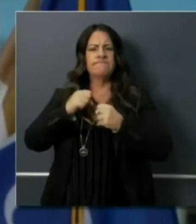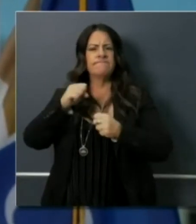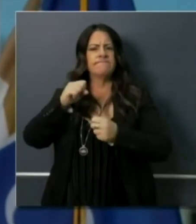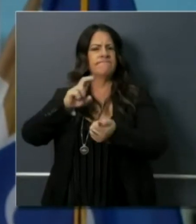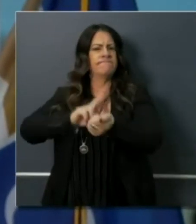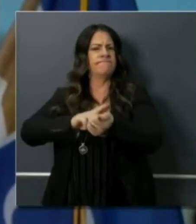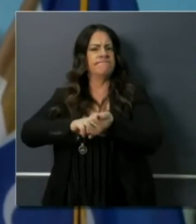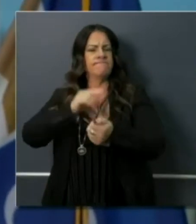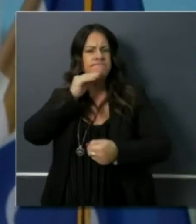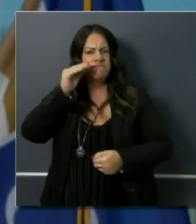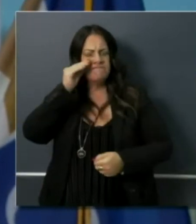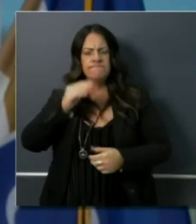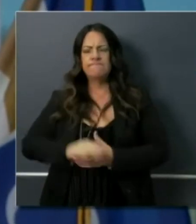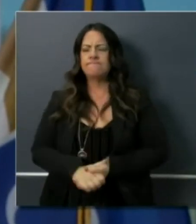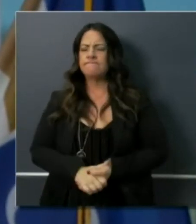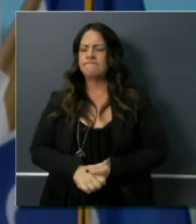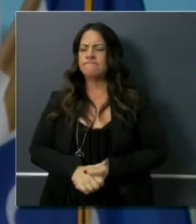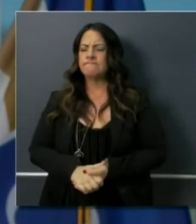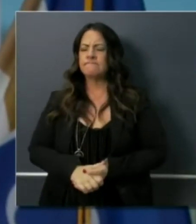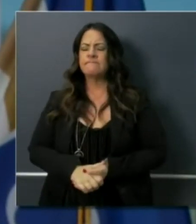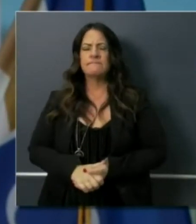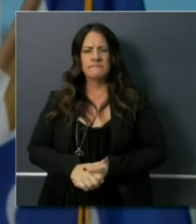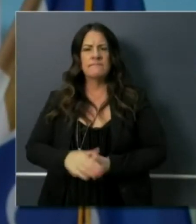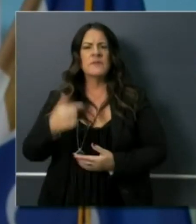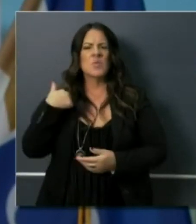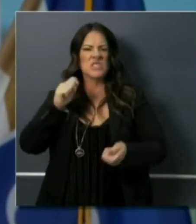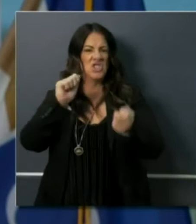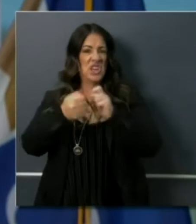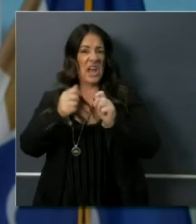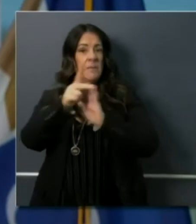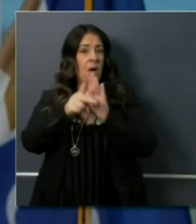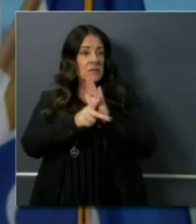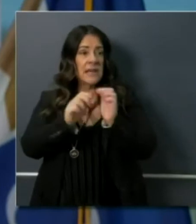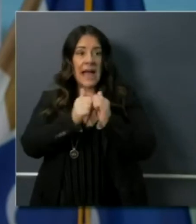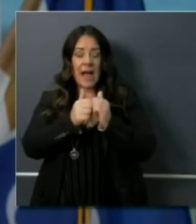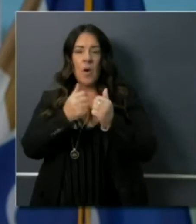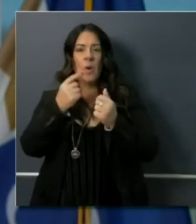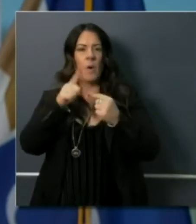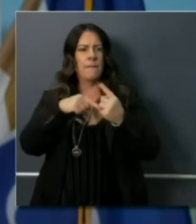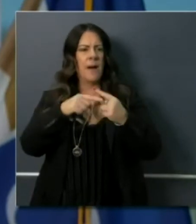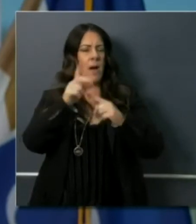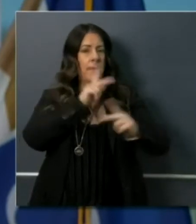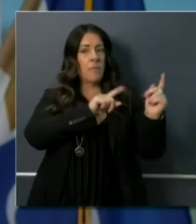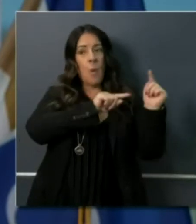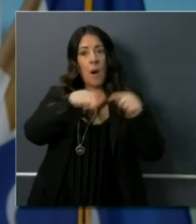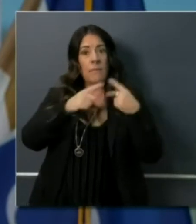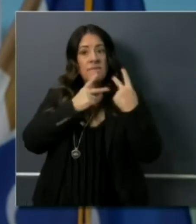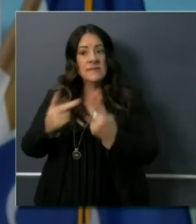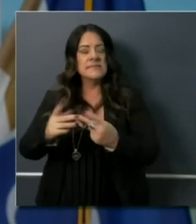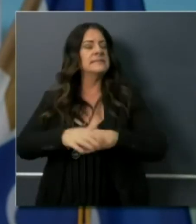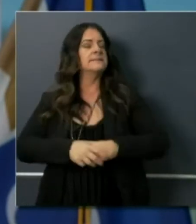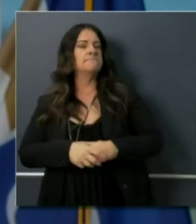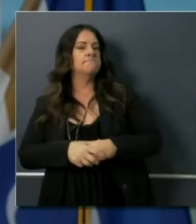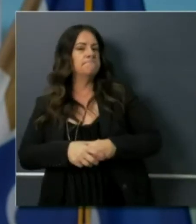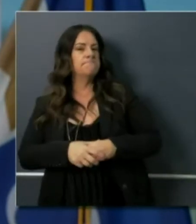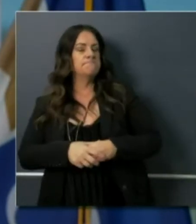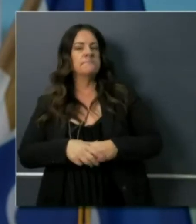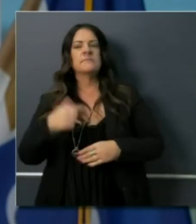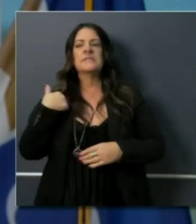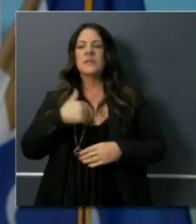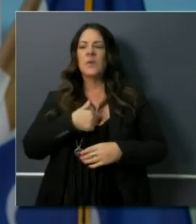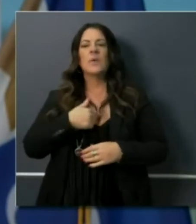as a state focused on changing the visitation, focusing on making sure that we weren't just